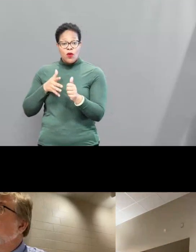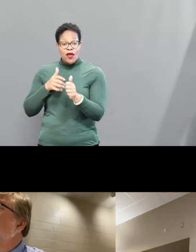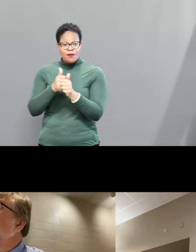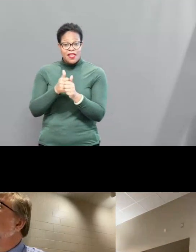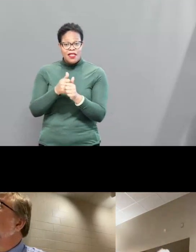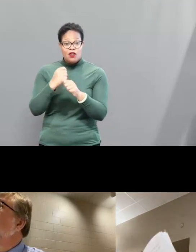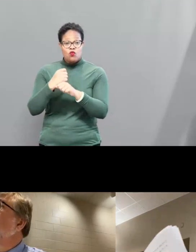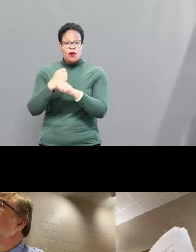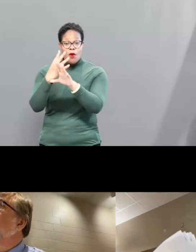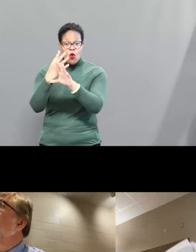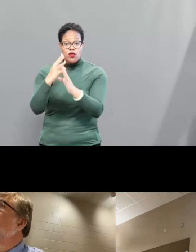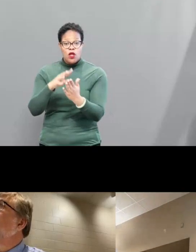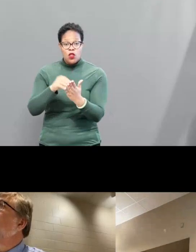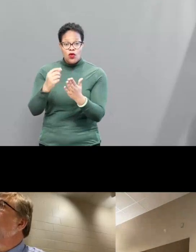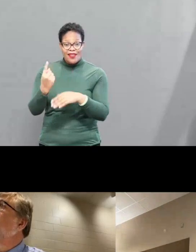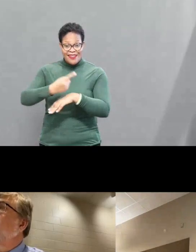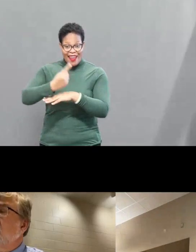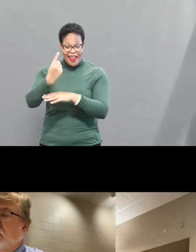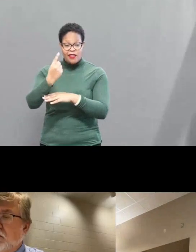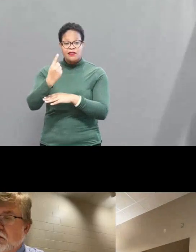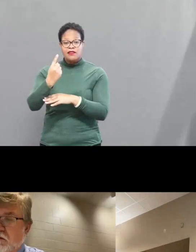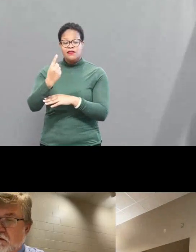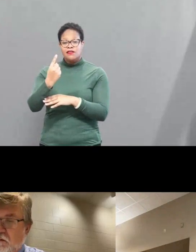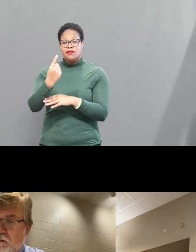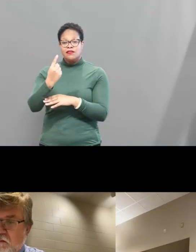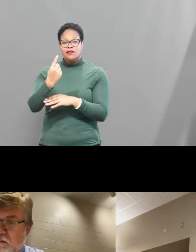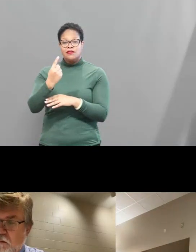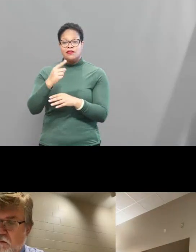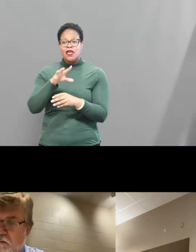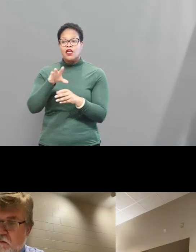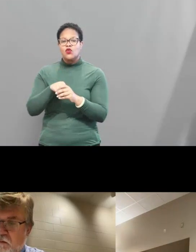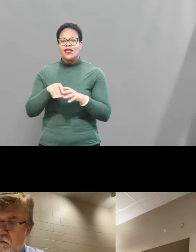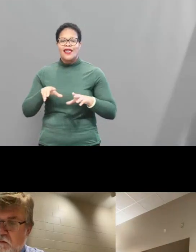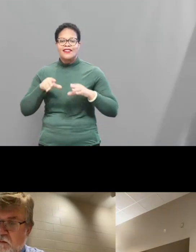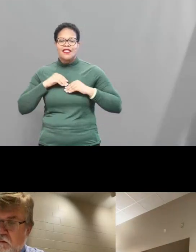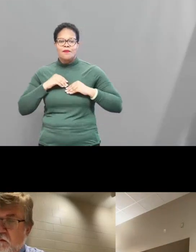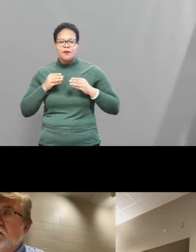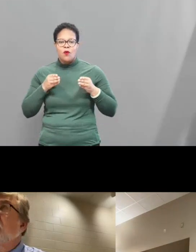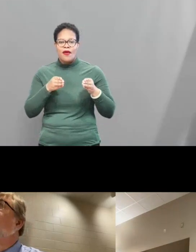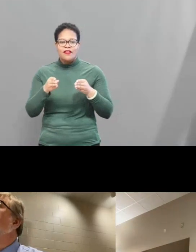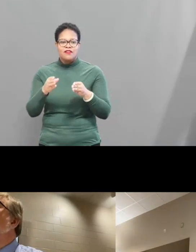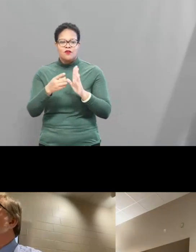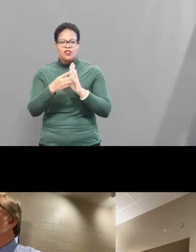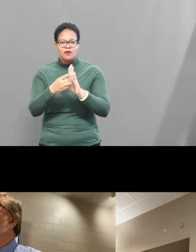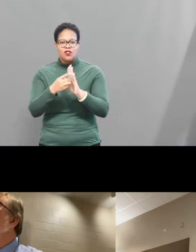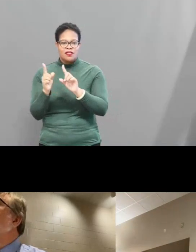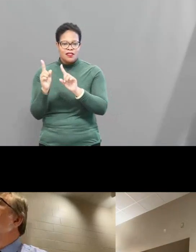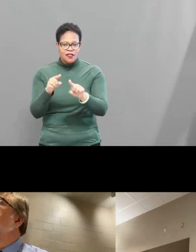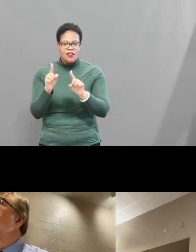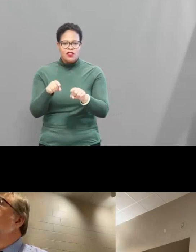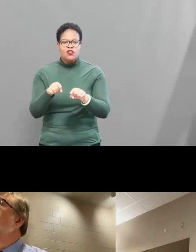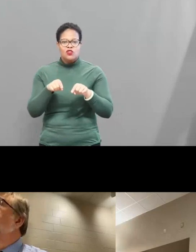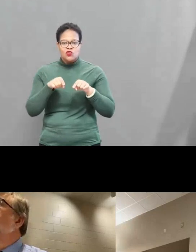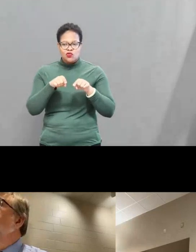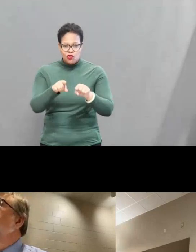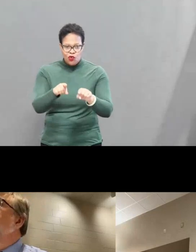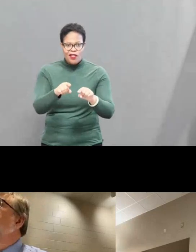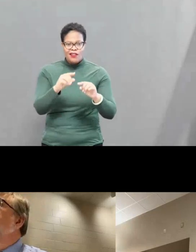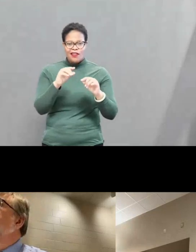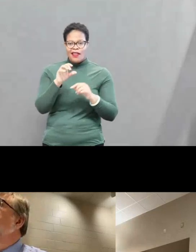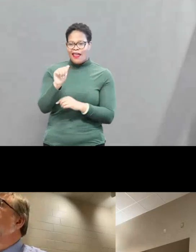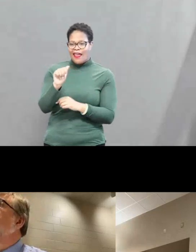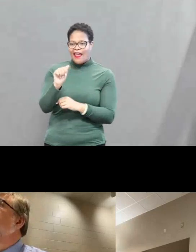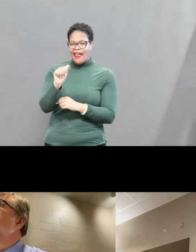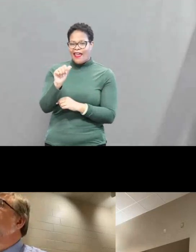days, including acceptable methods for demonstrating attendance during synchronous and asynchronous